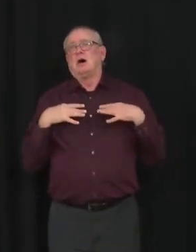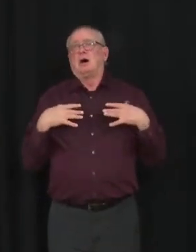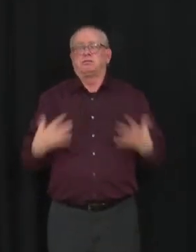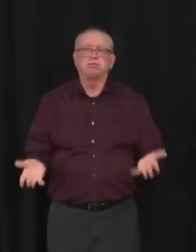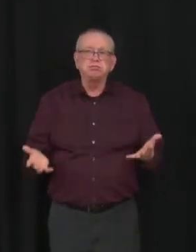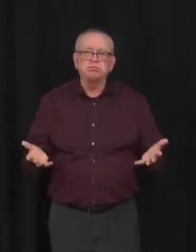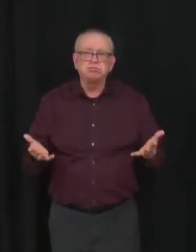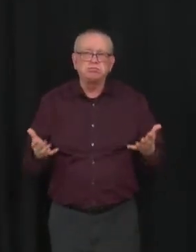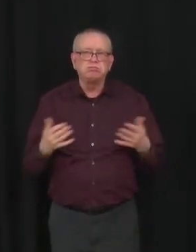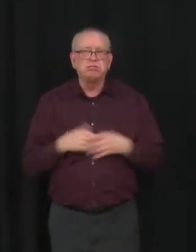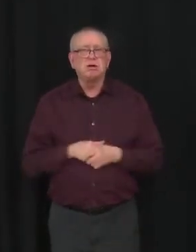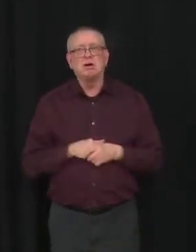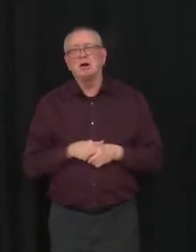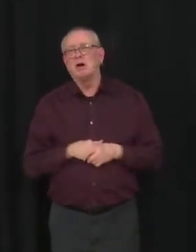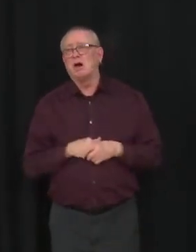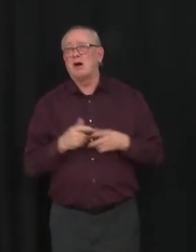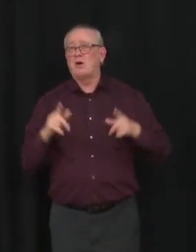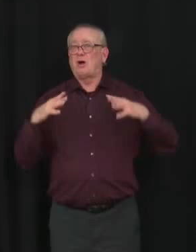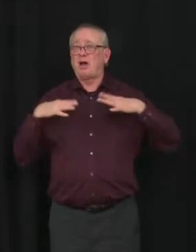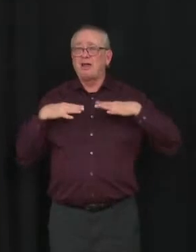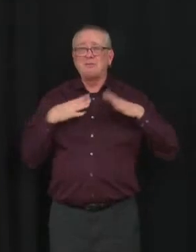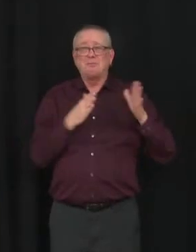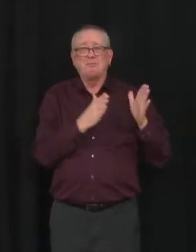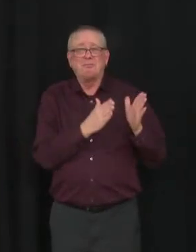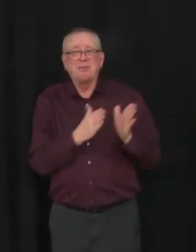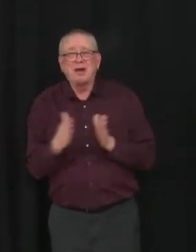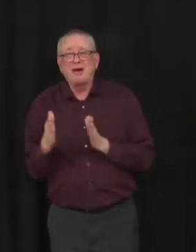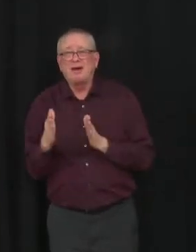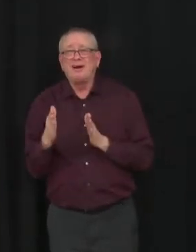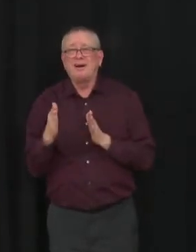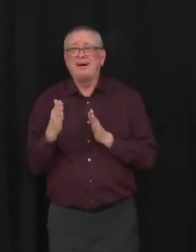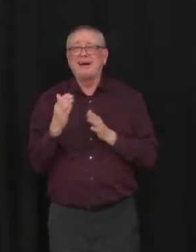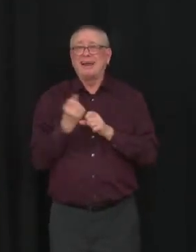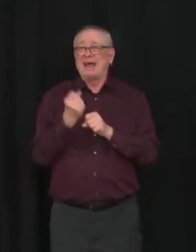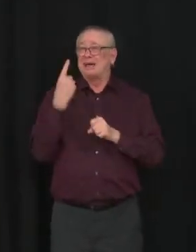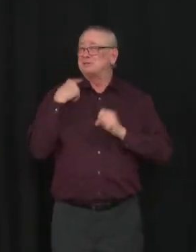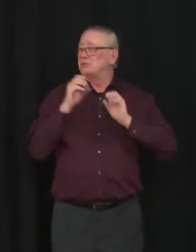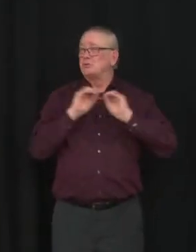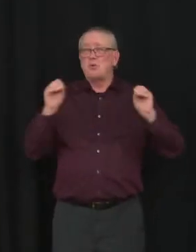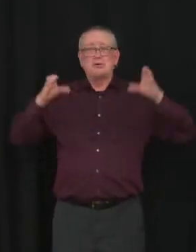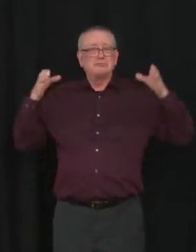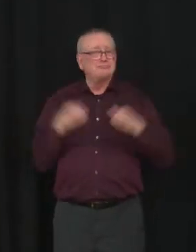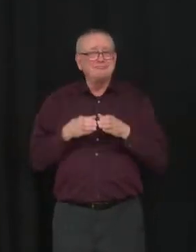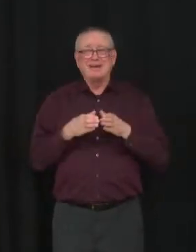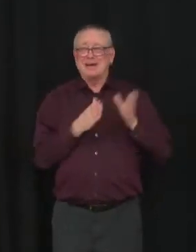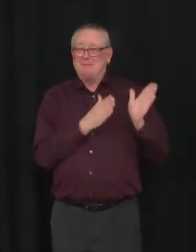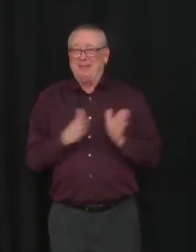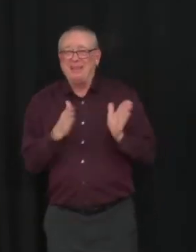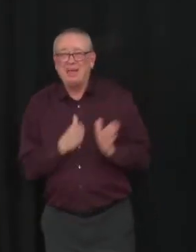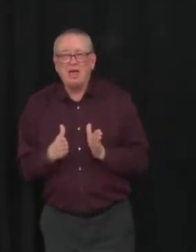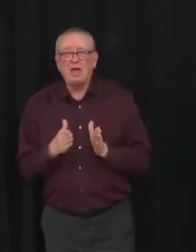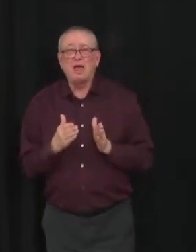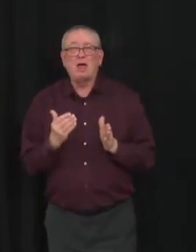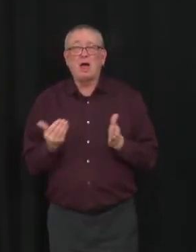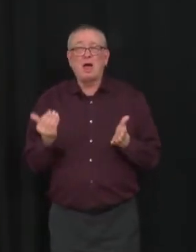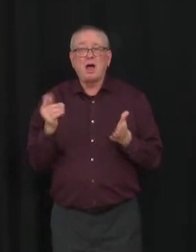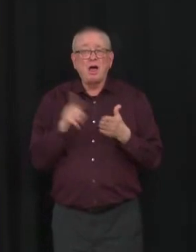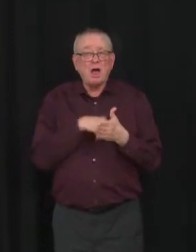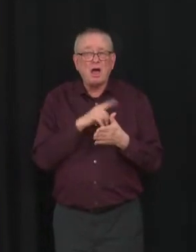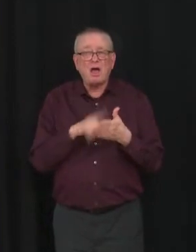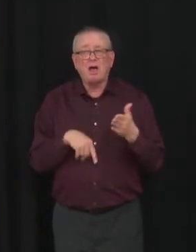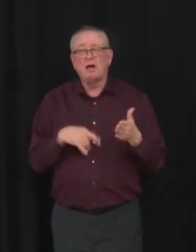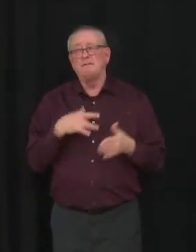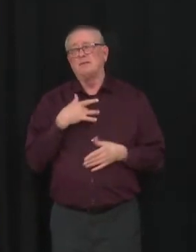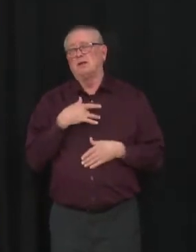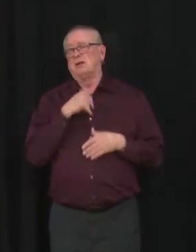minute, especially after having no gatherings last year, is unfair. And if we could negotiate with this virus, this